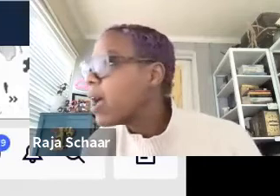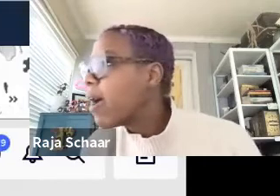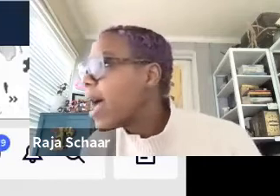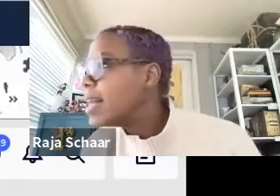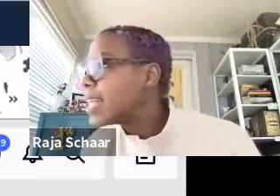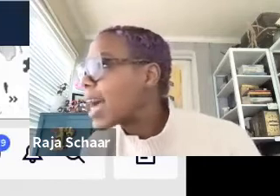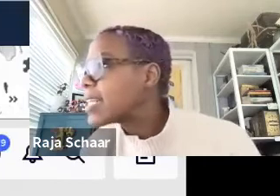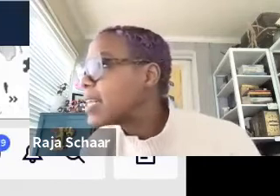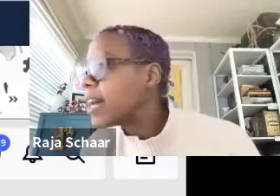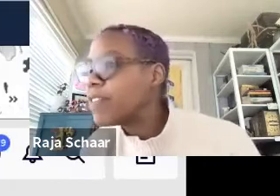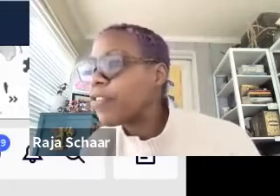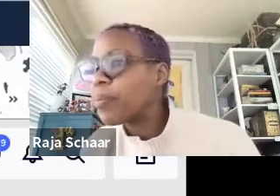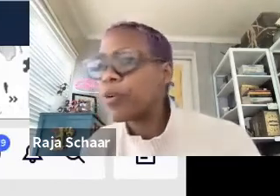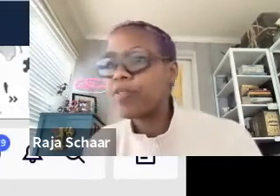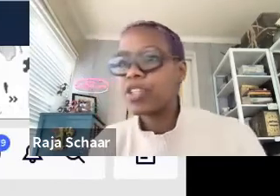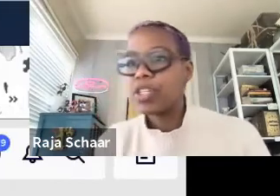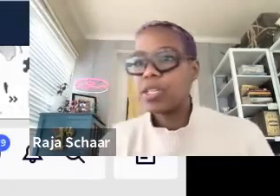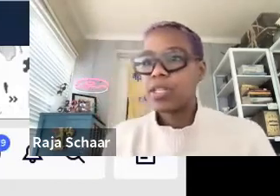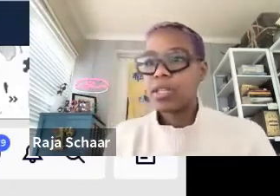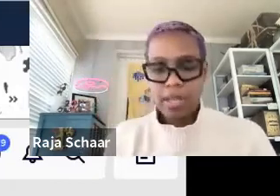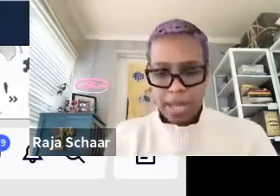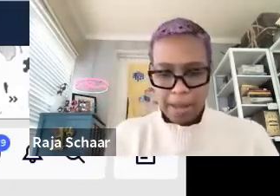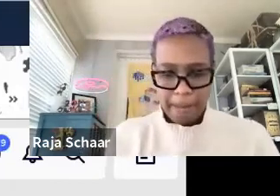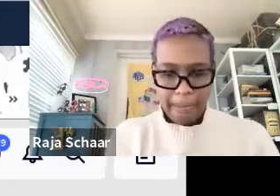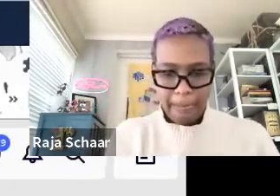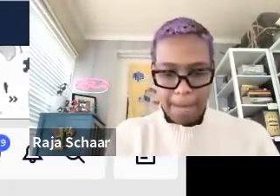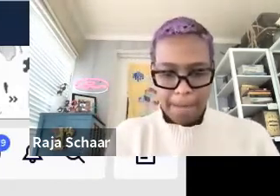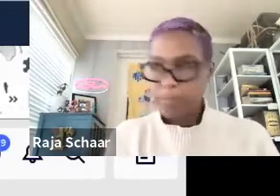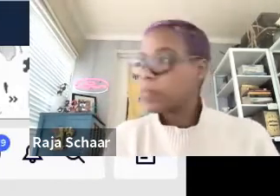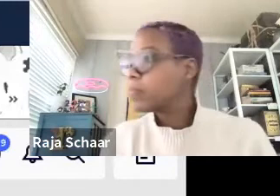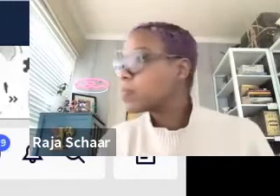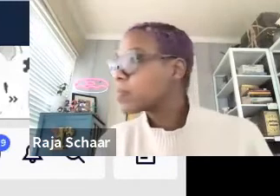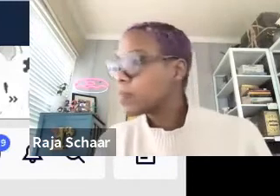Money and access of different privileges.